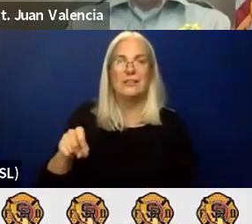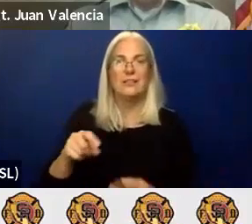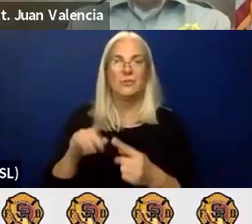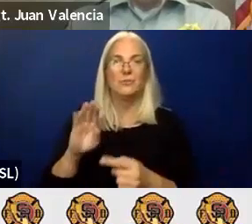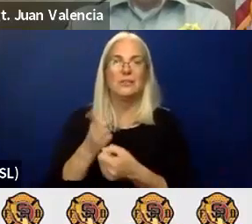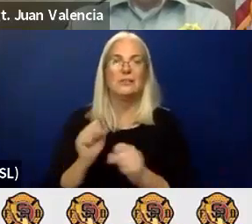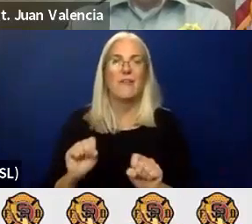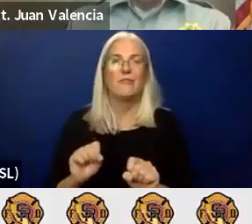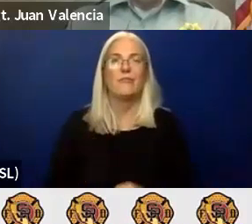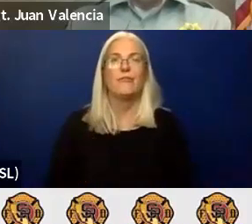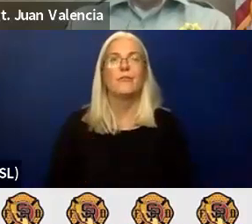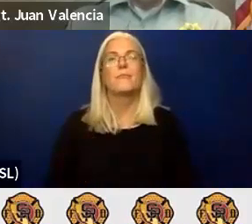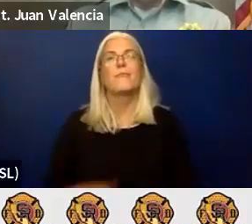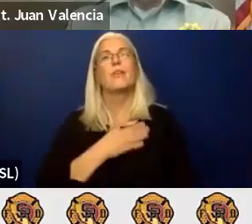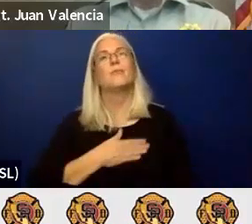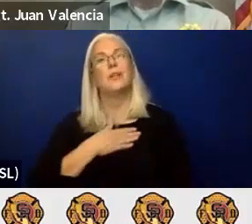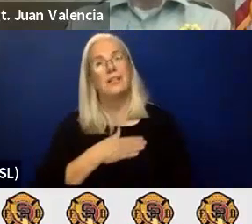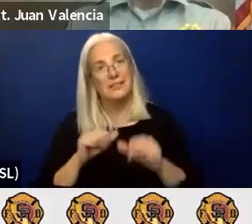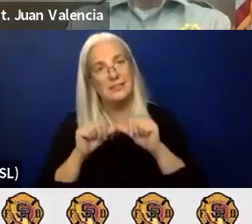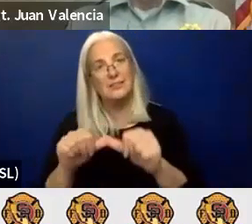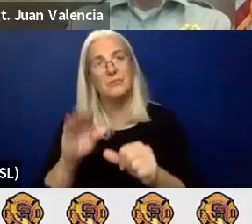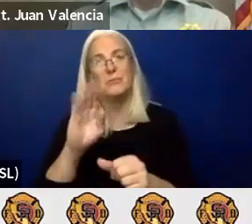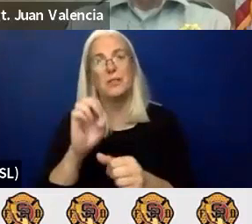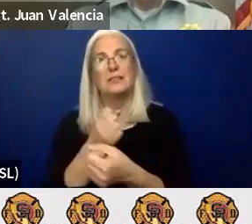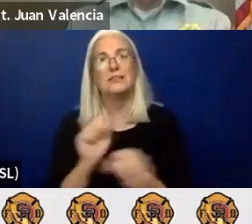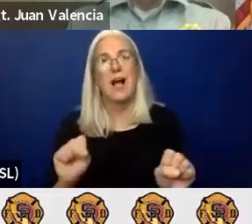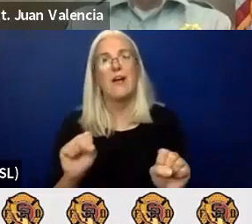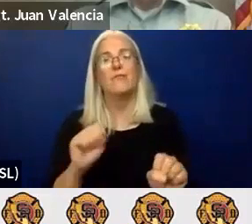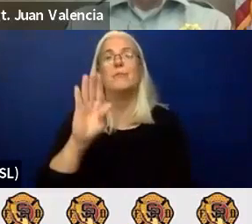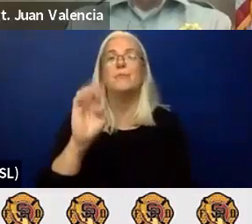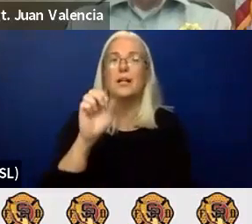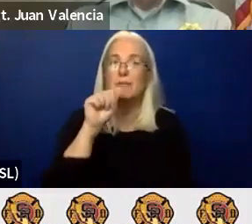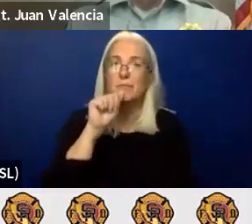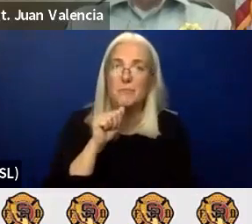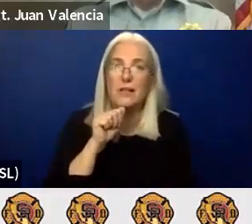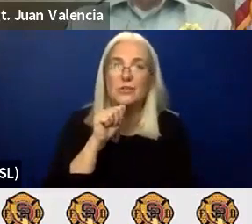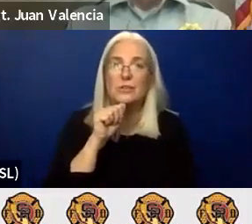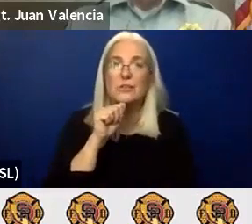safe, be patient. I am hopeful that more